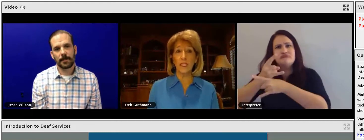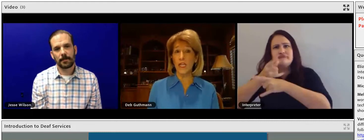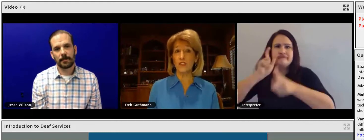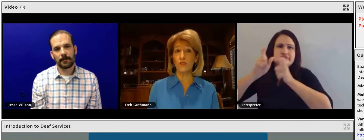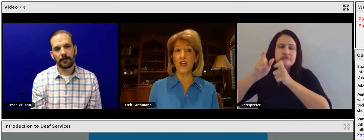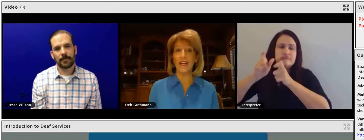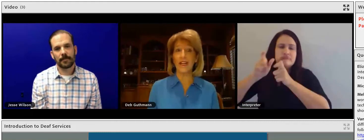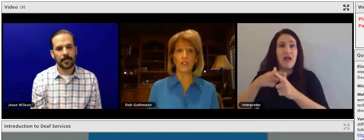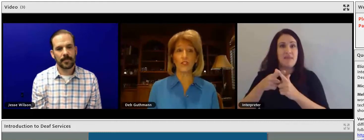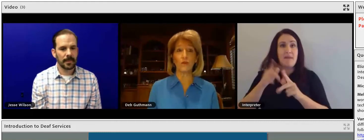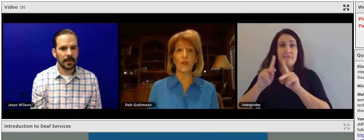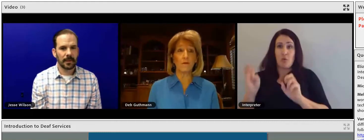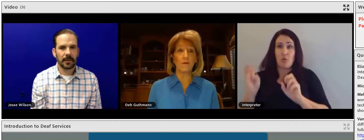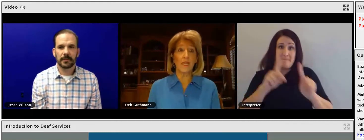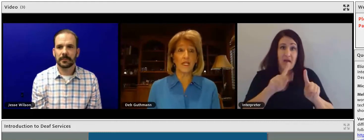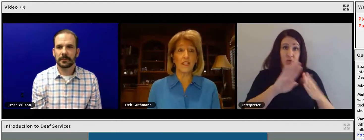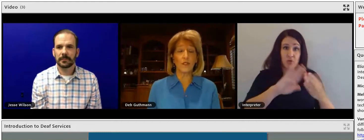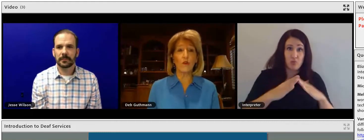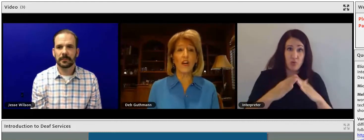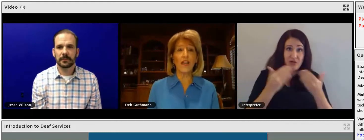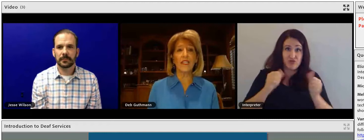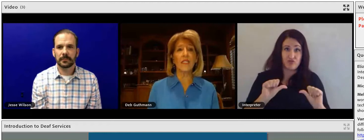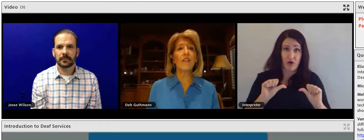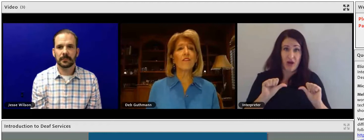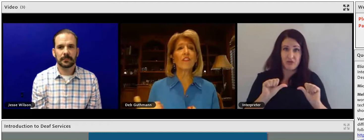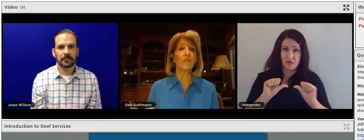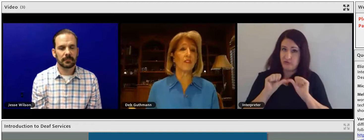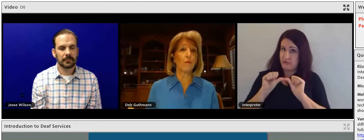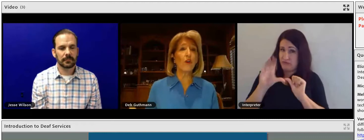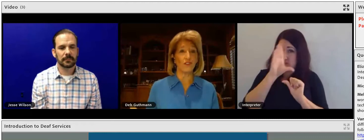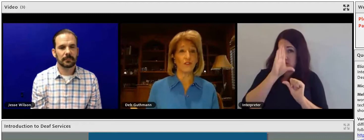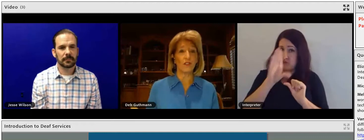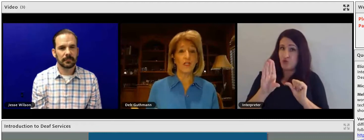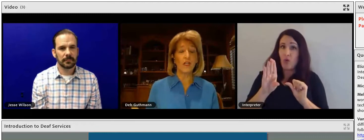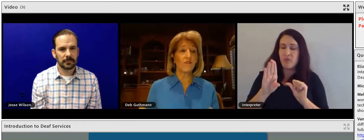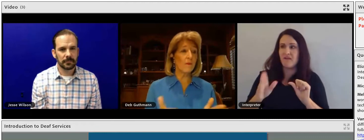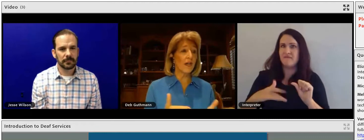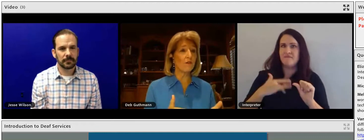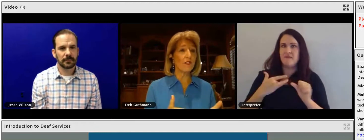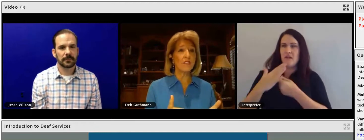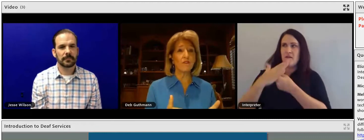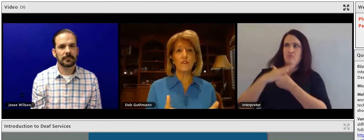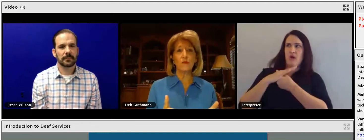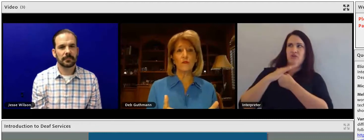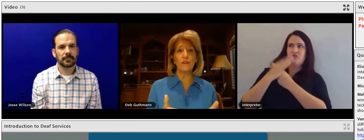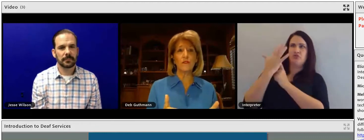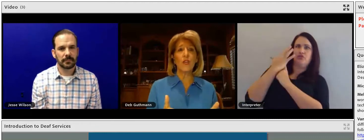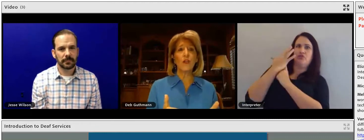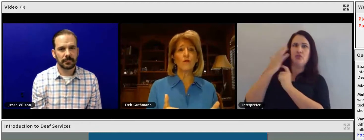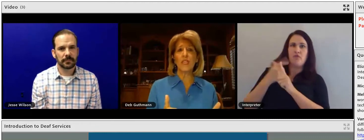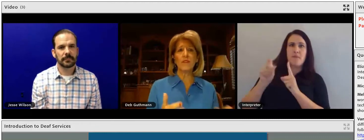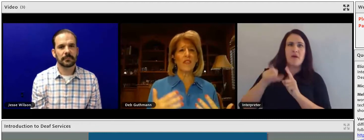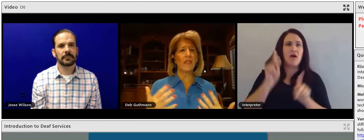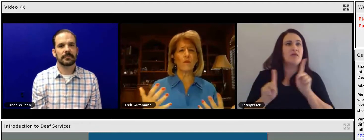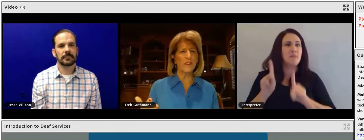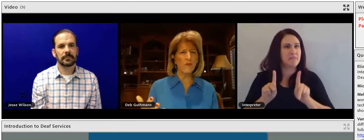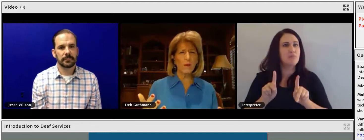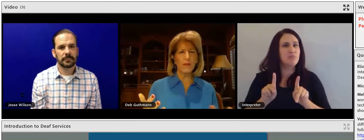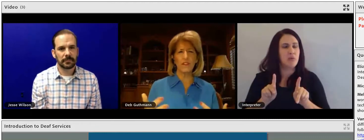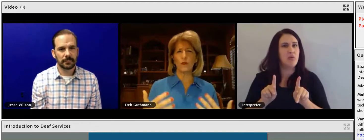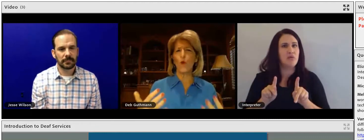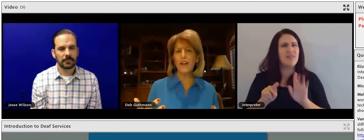return to their community and try to maintain sobriety feel very pressured from other individuals